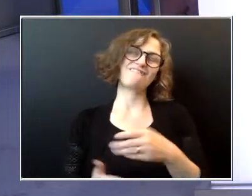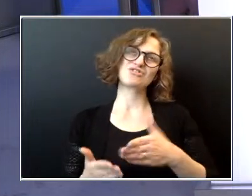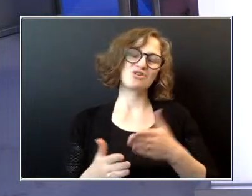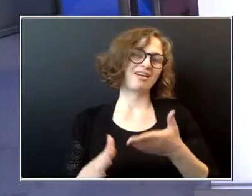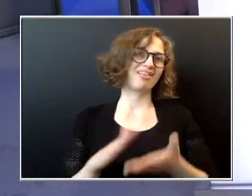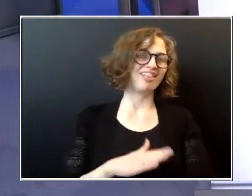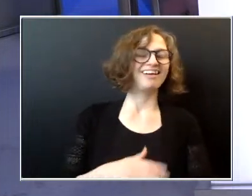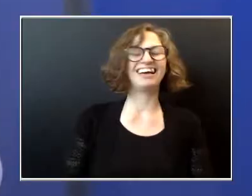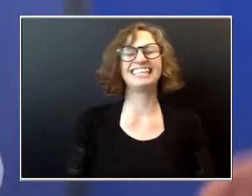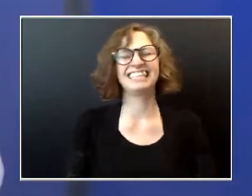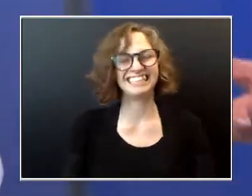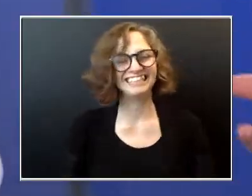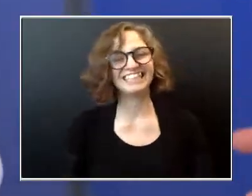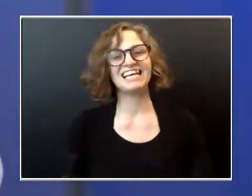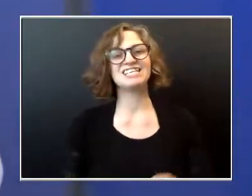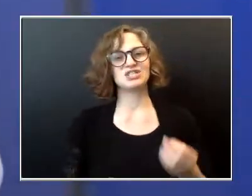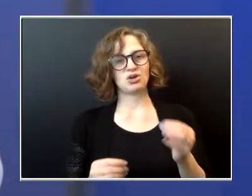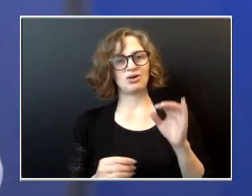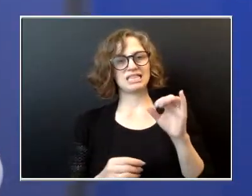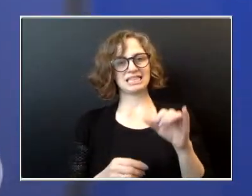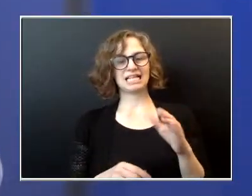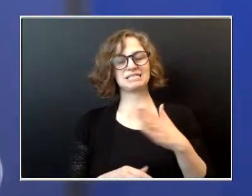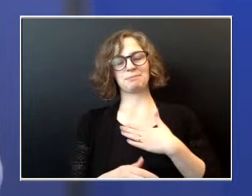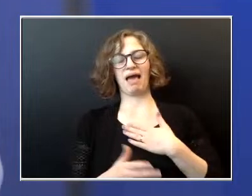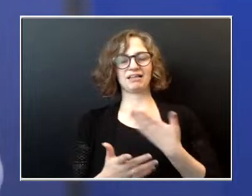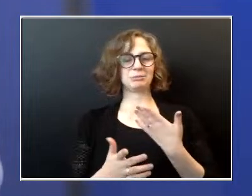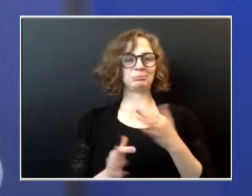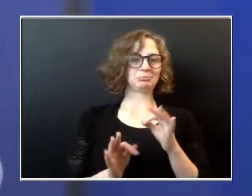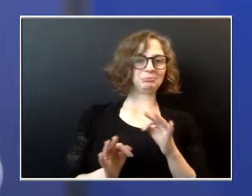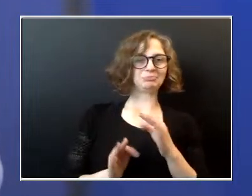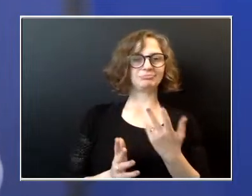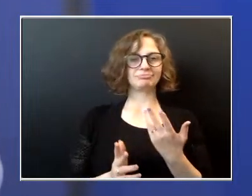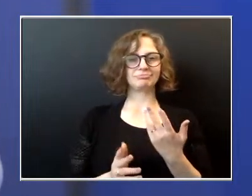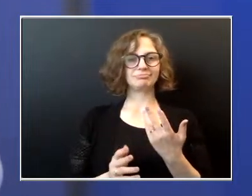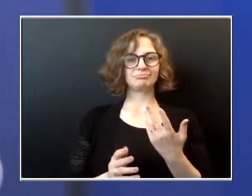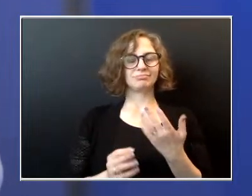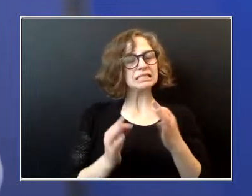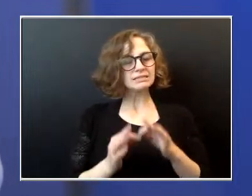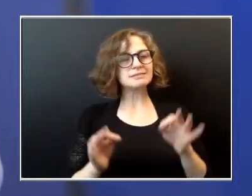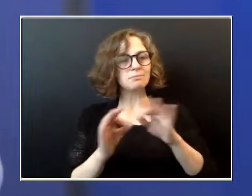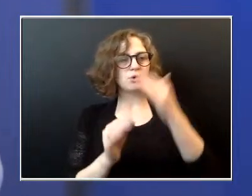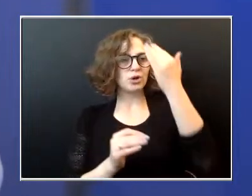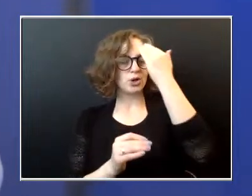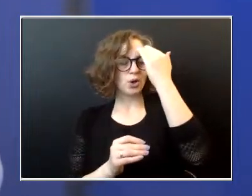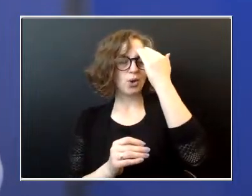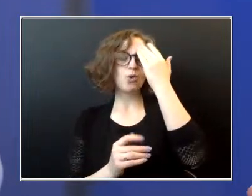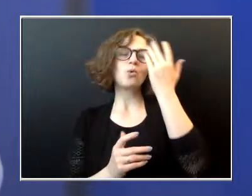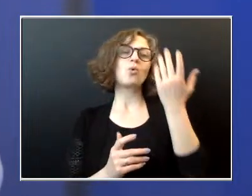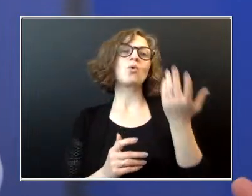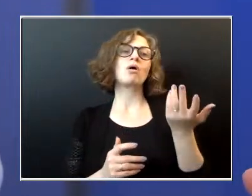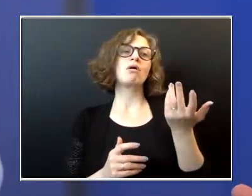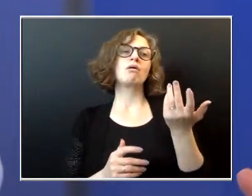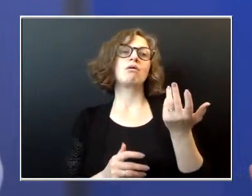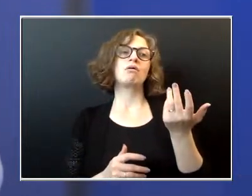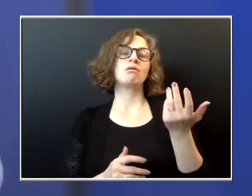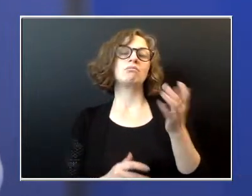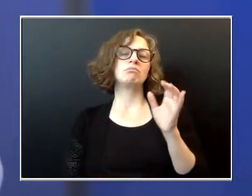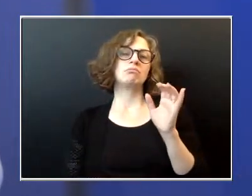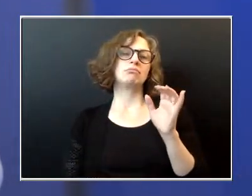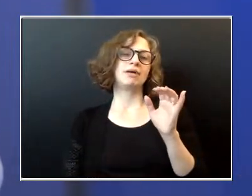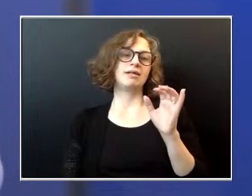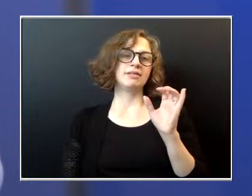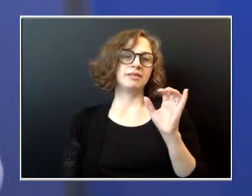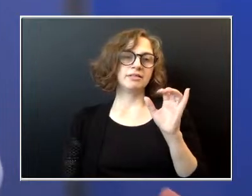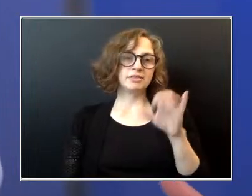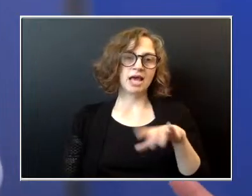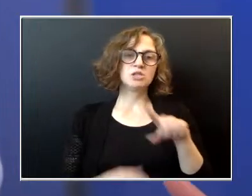Yeah, so that's how, no, it's a valid question. I want families to know, you know, if you're listening to this, that is where the genetic counselors, we